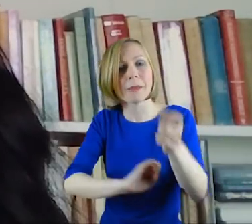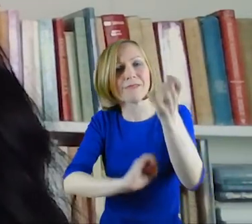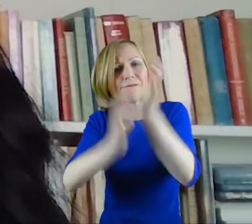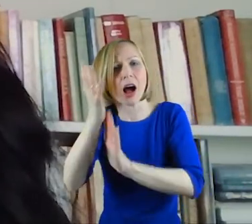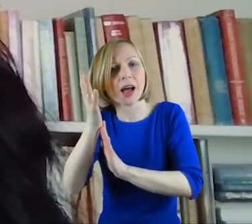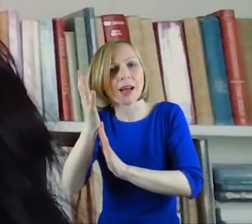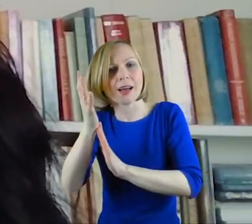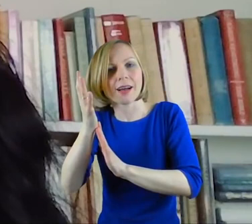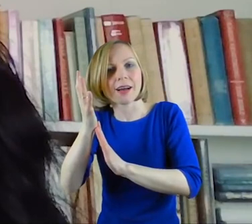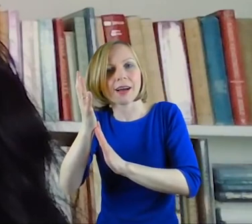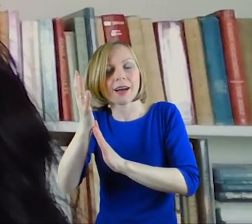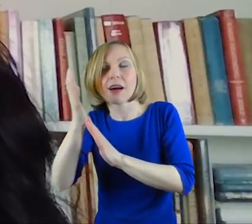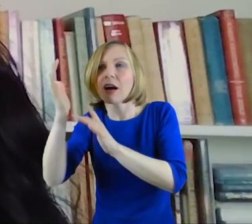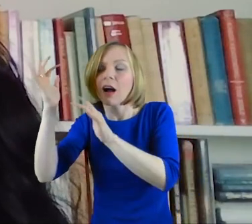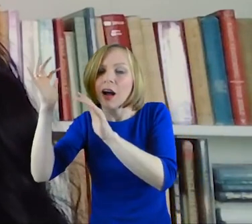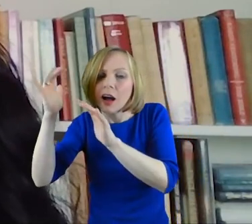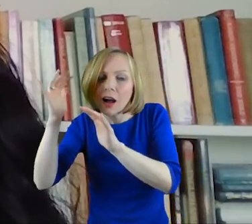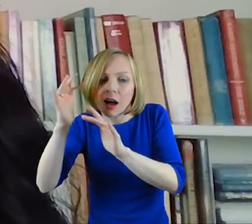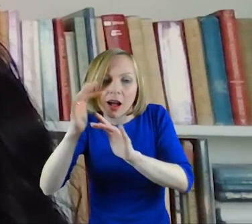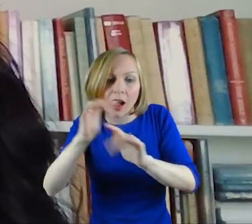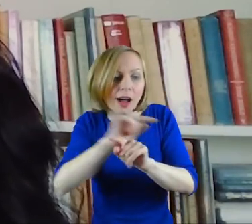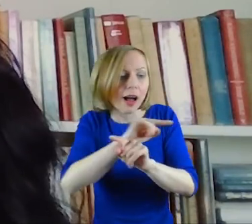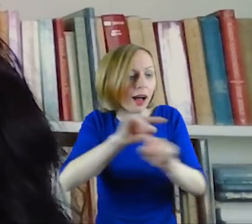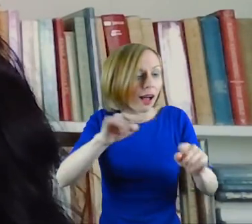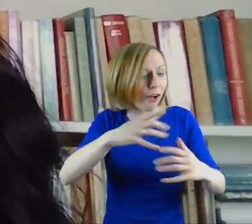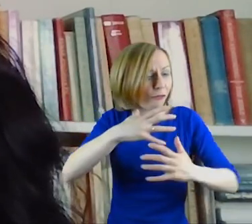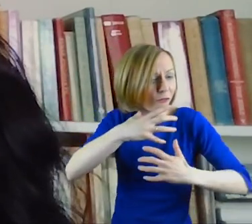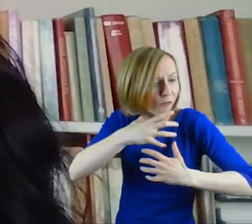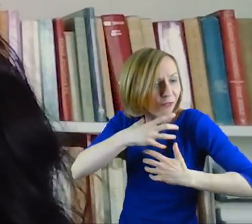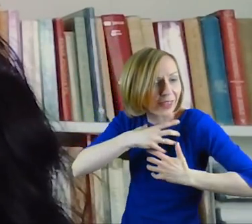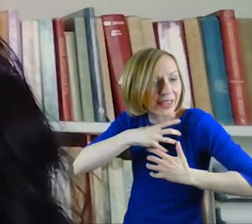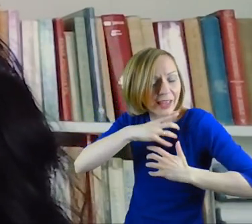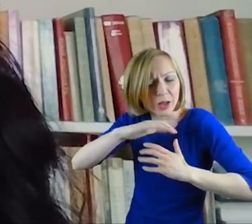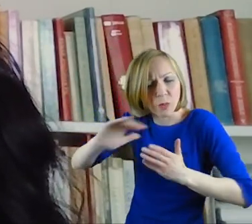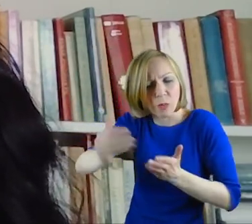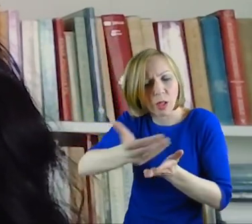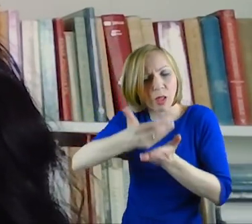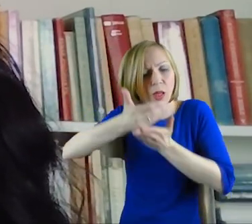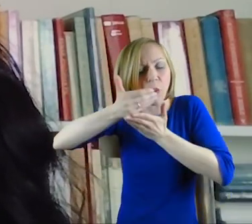and hold trembling fears in tender, calming grace.